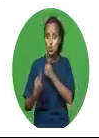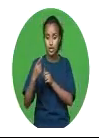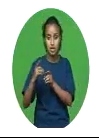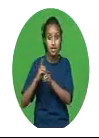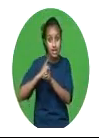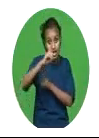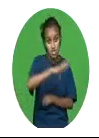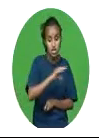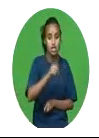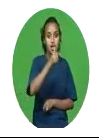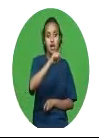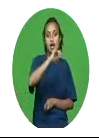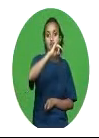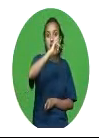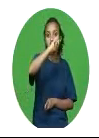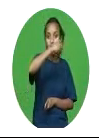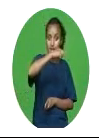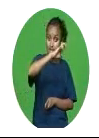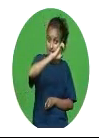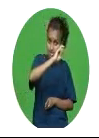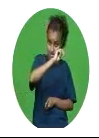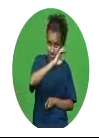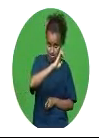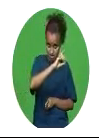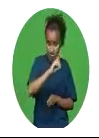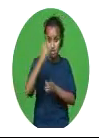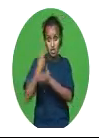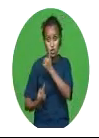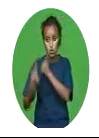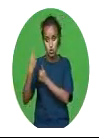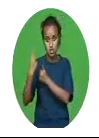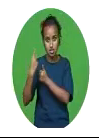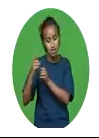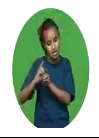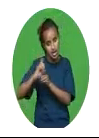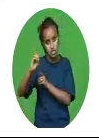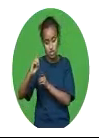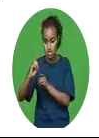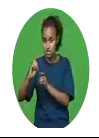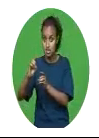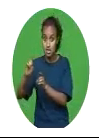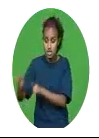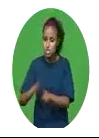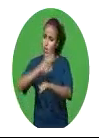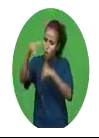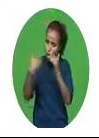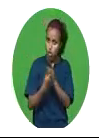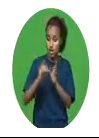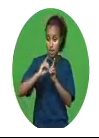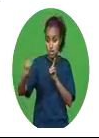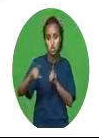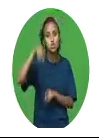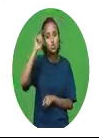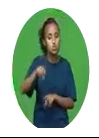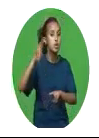unidirectional and the aligned. In unidirectional system, all dimensions should be arranged